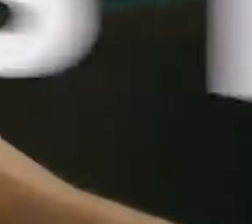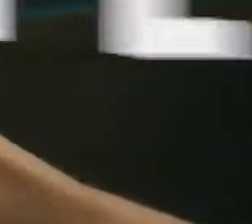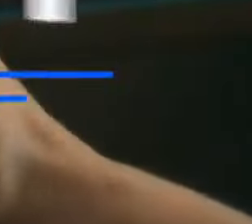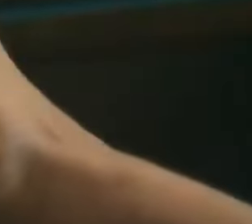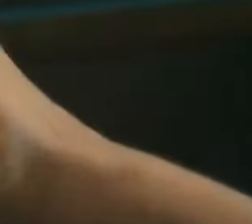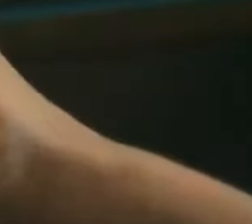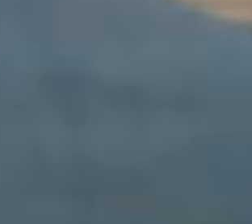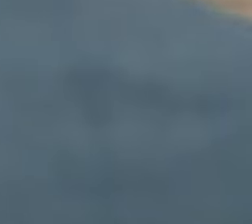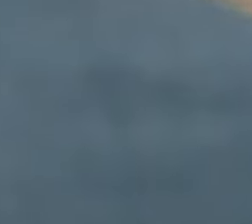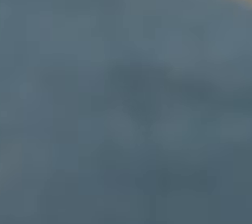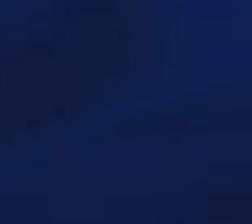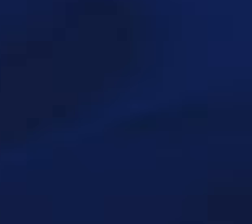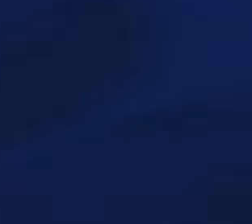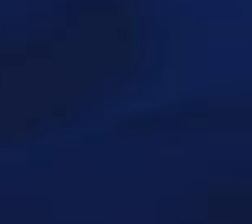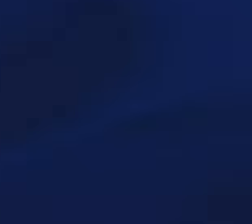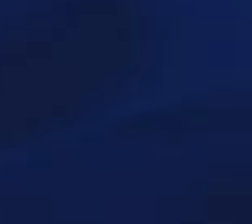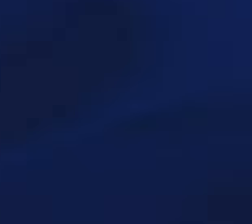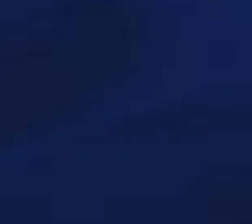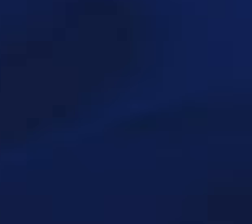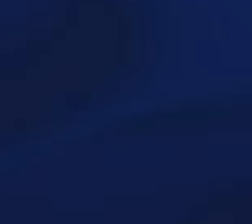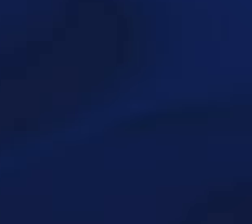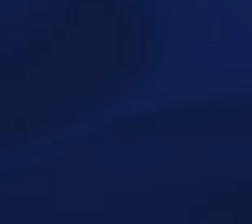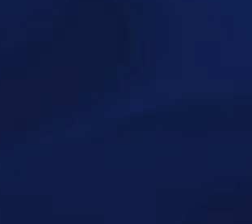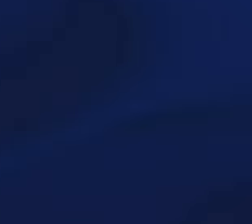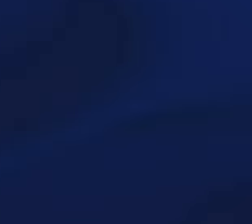joyfully. It's banking easily. Visit